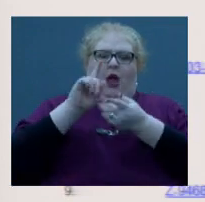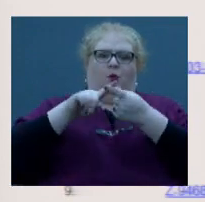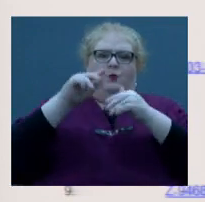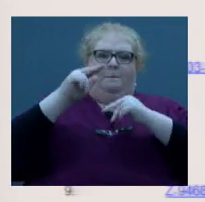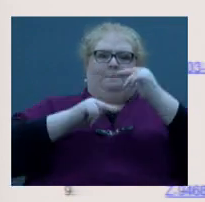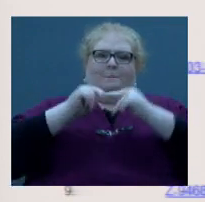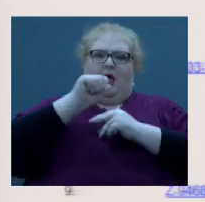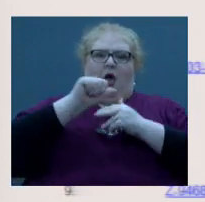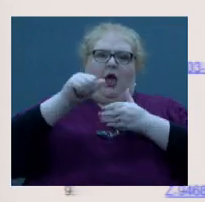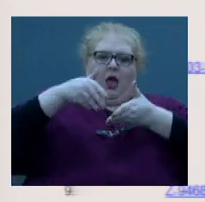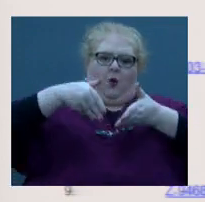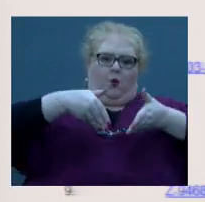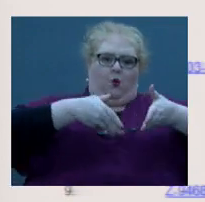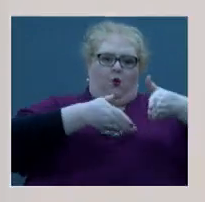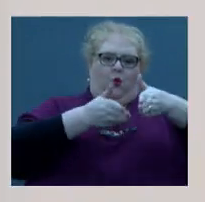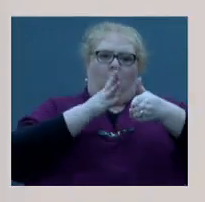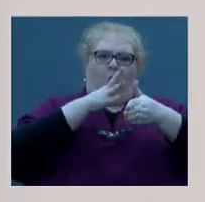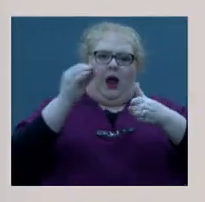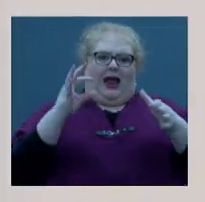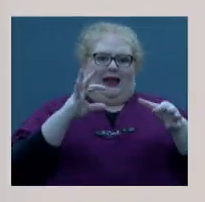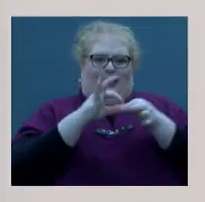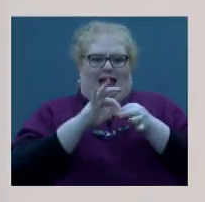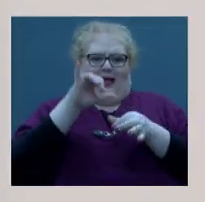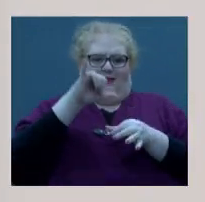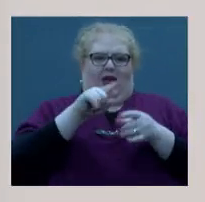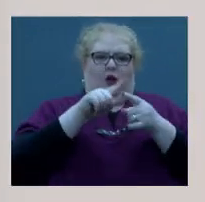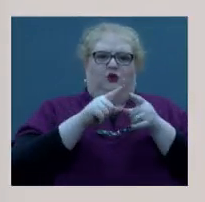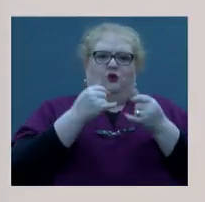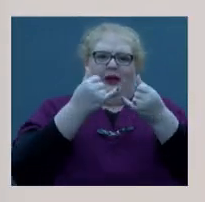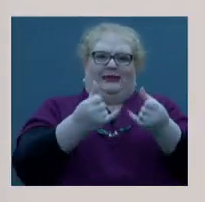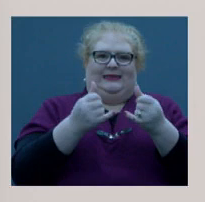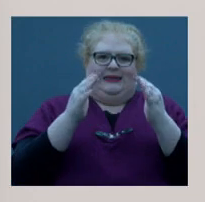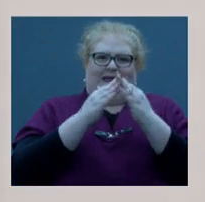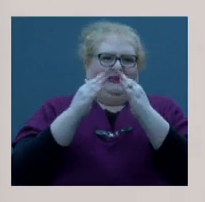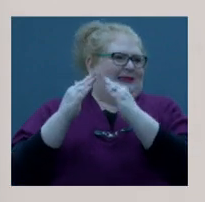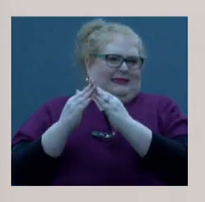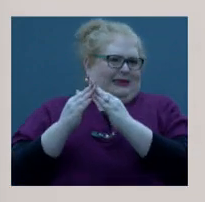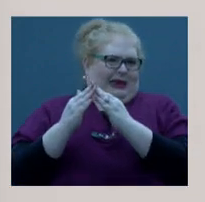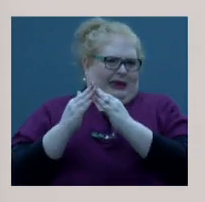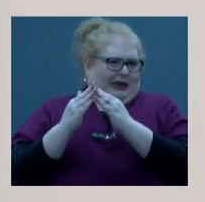road and connect it to an existing city. That would be a...